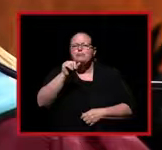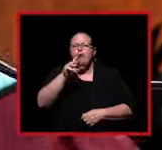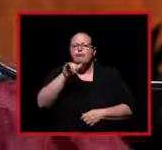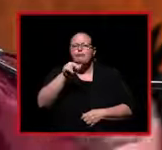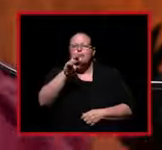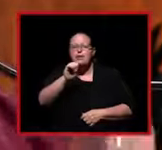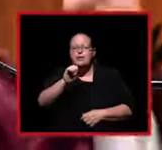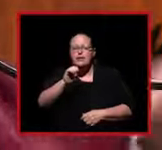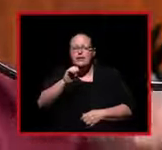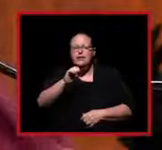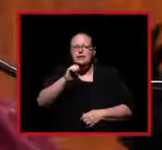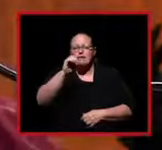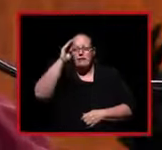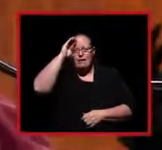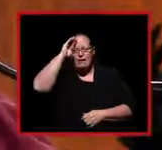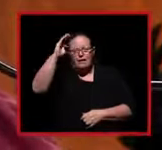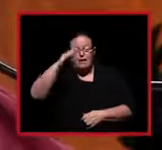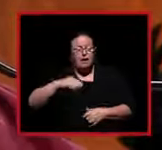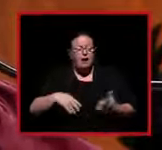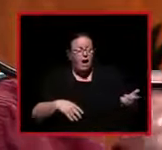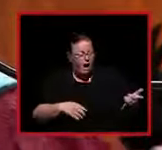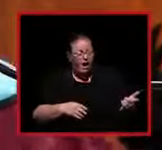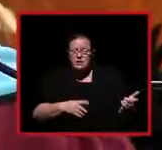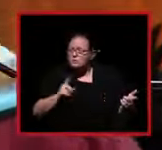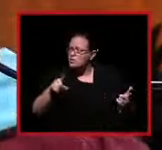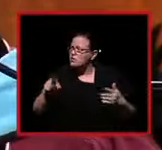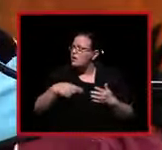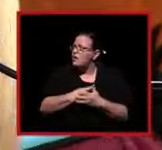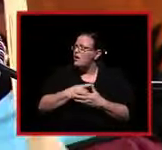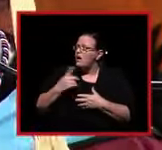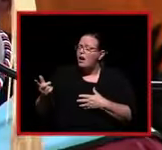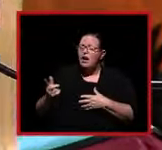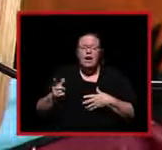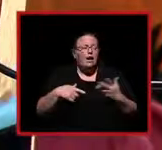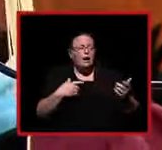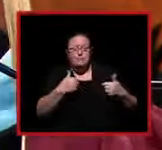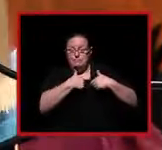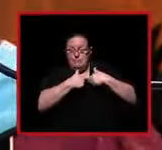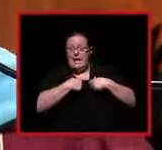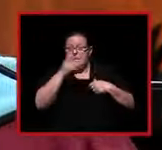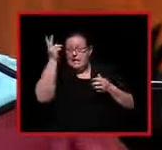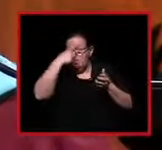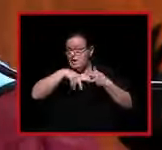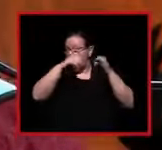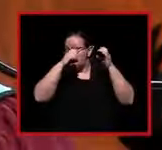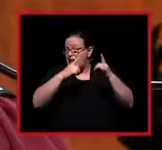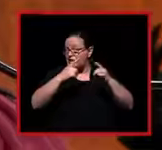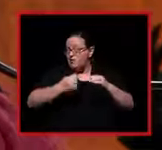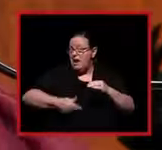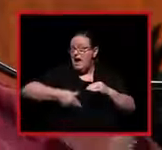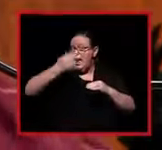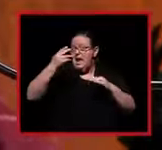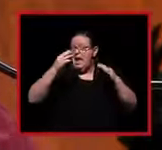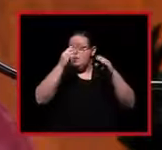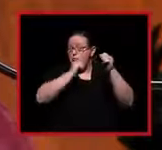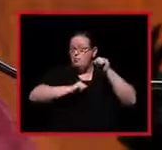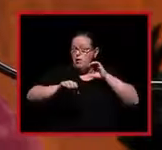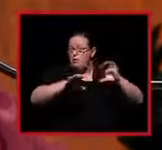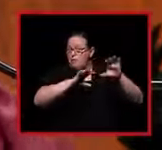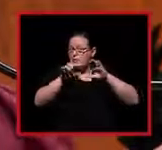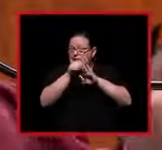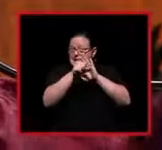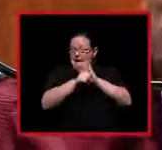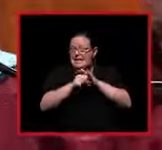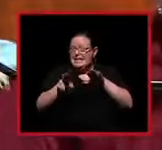So I'm not supposed to be the Secretary of Education for the highest performing state in the nation.